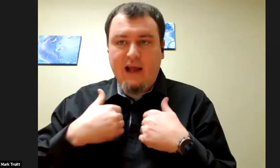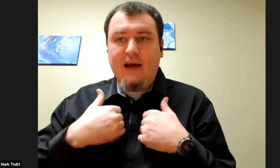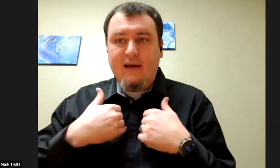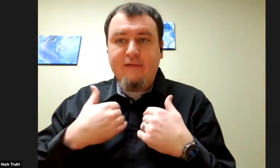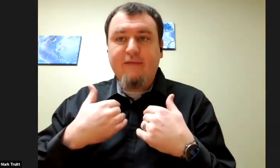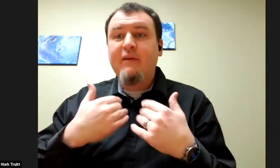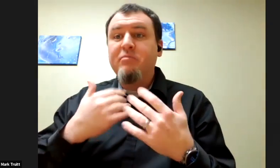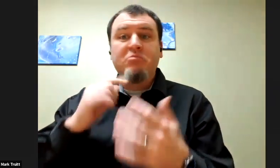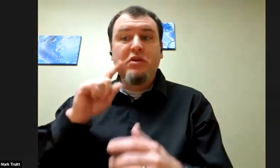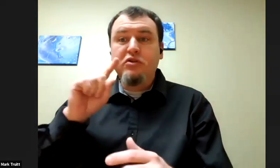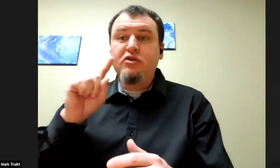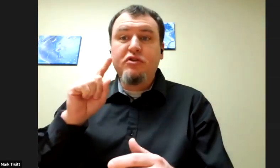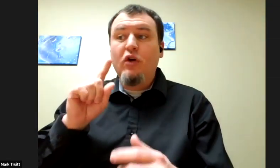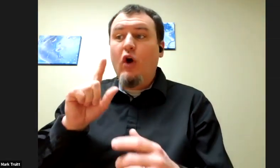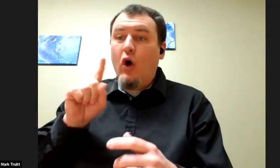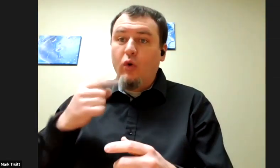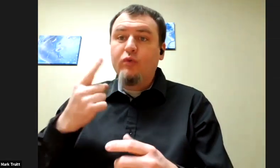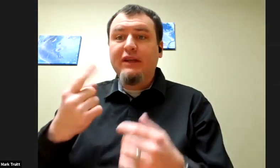not